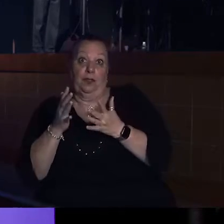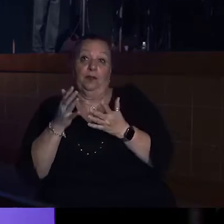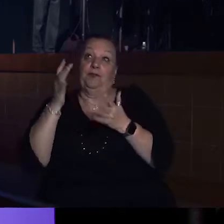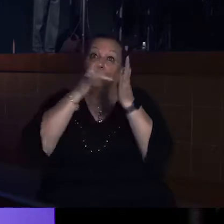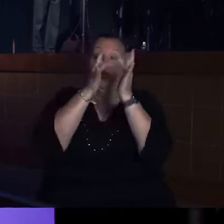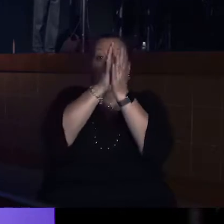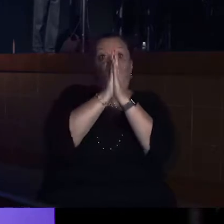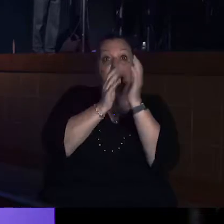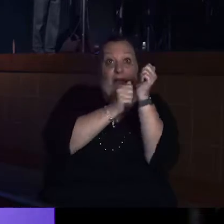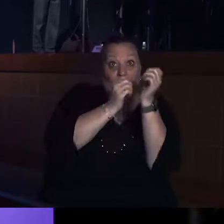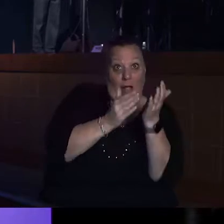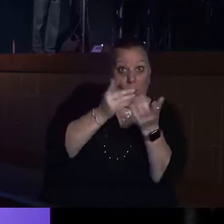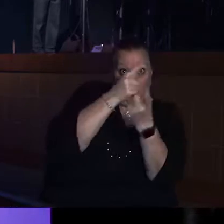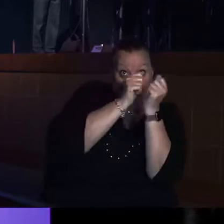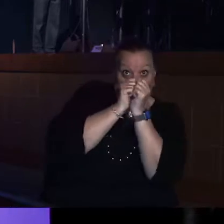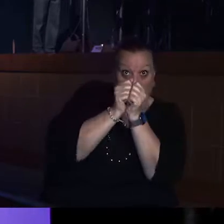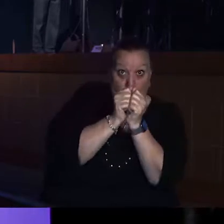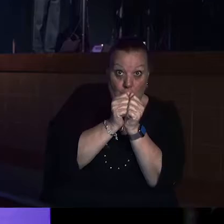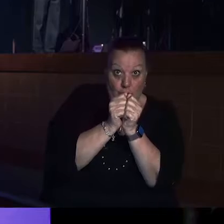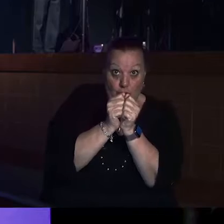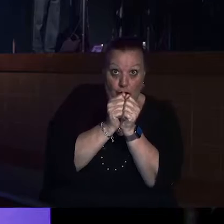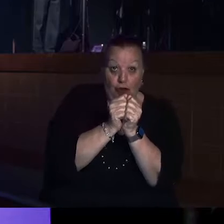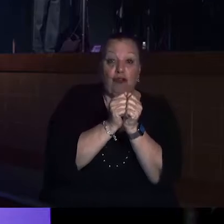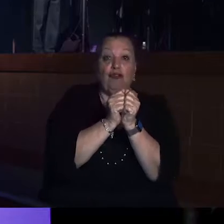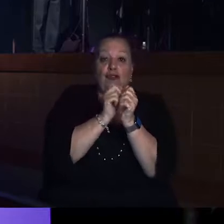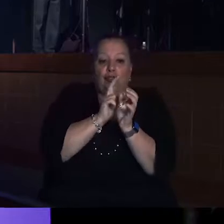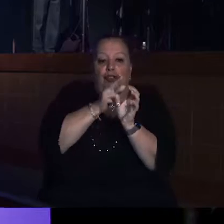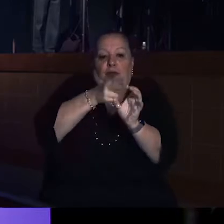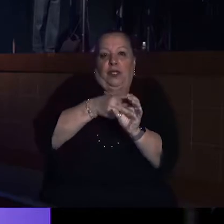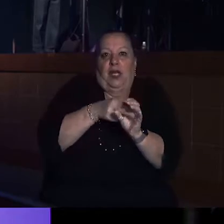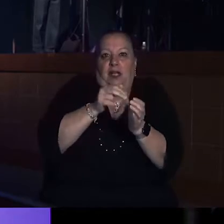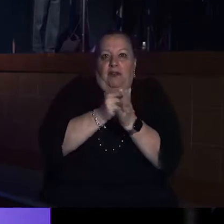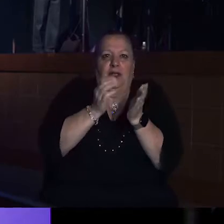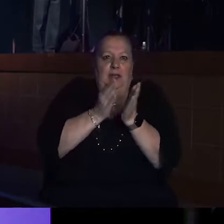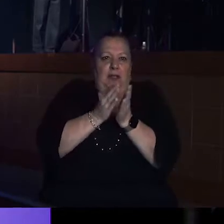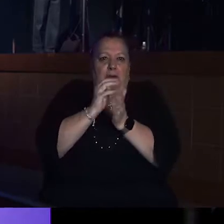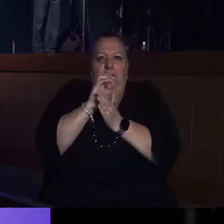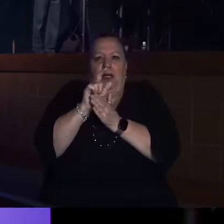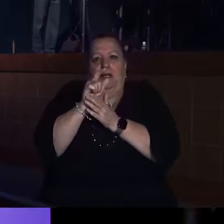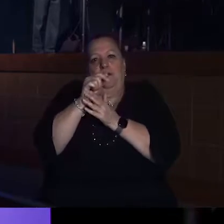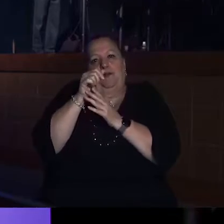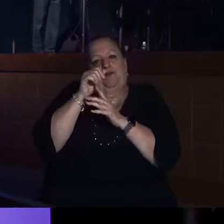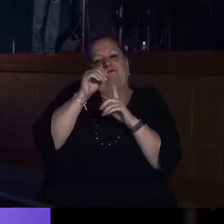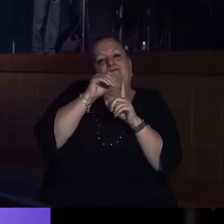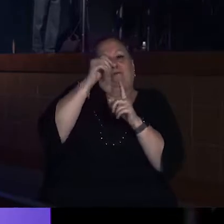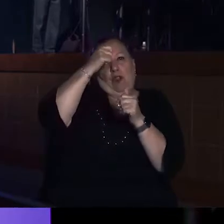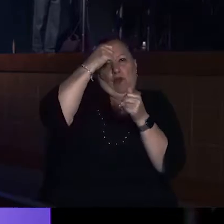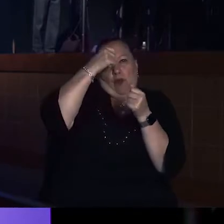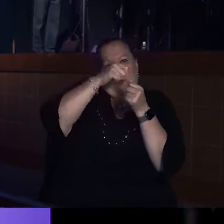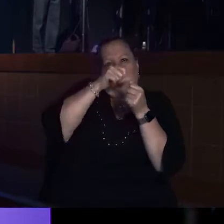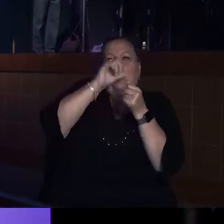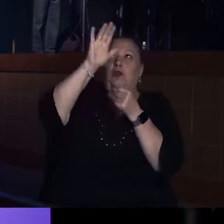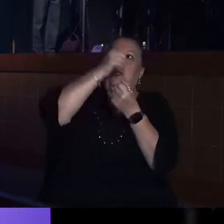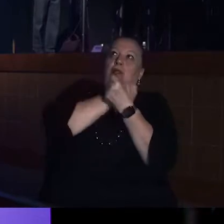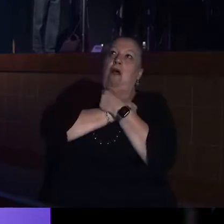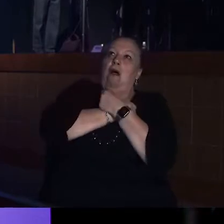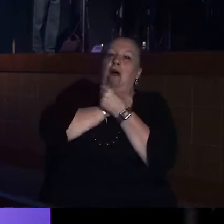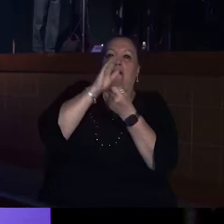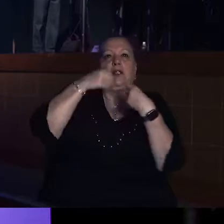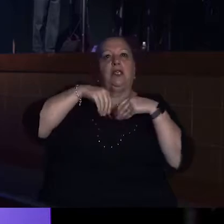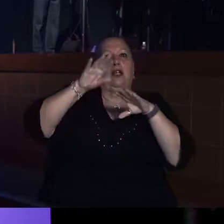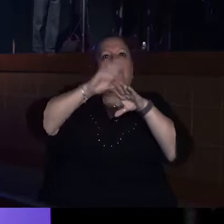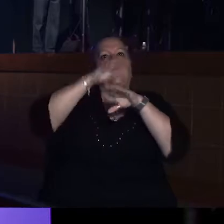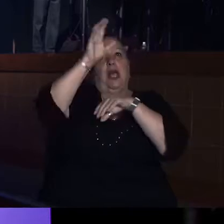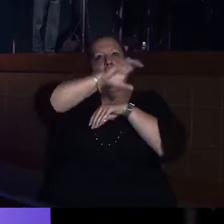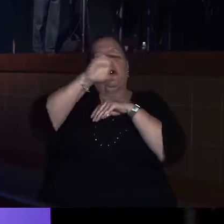his followers, when we come together to partake of this little meal, to remind us of his love, his sacrifice on the